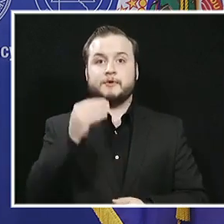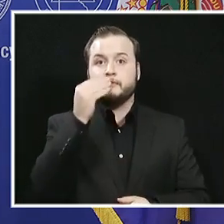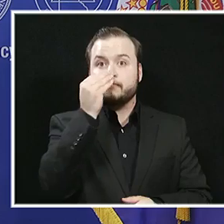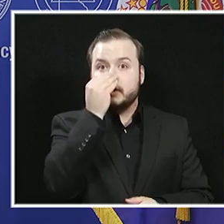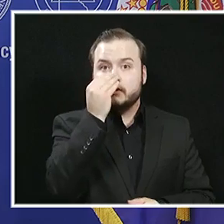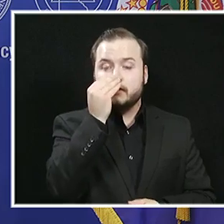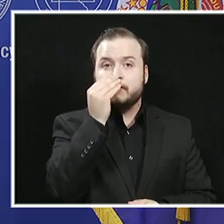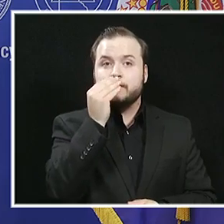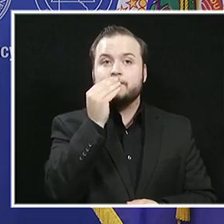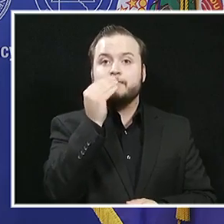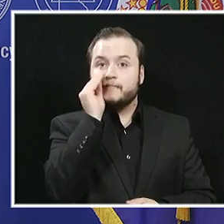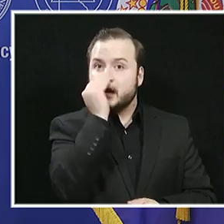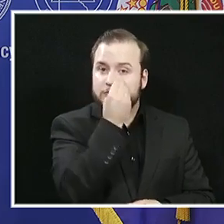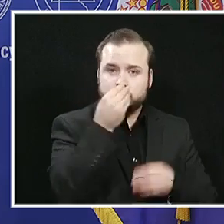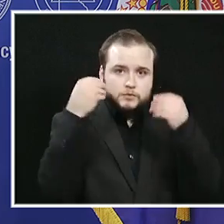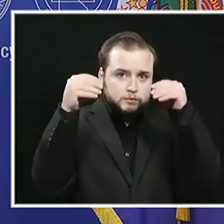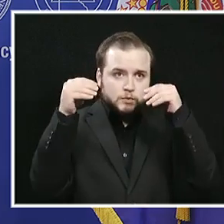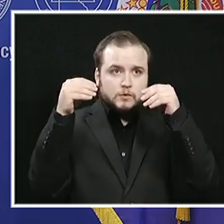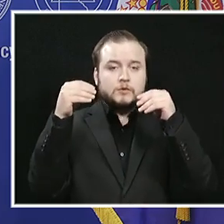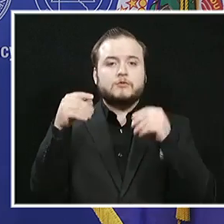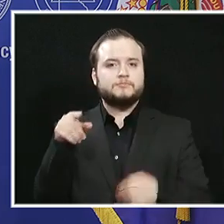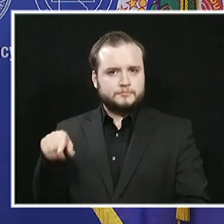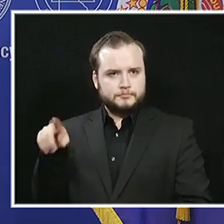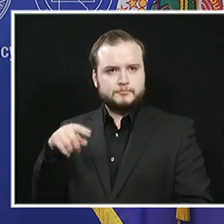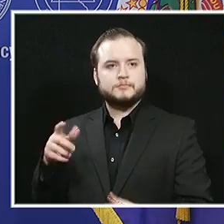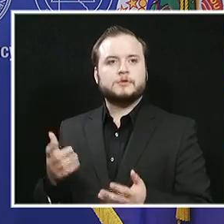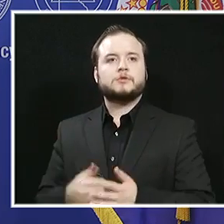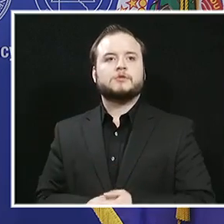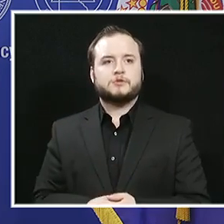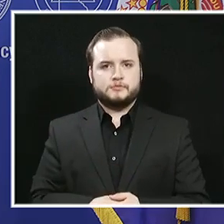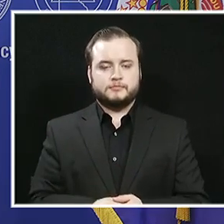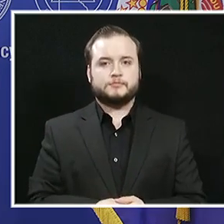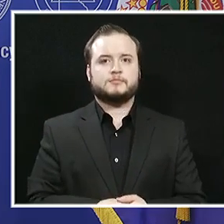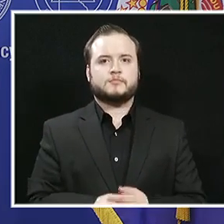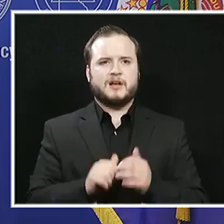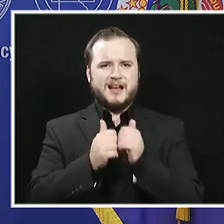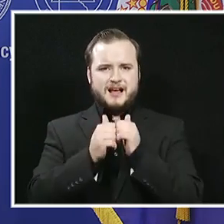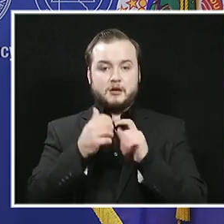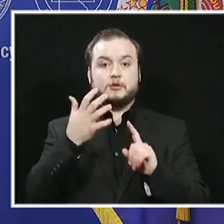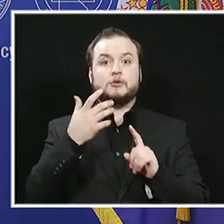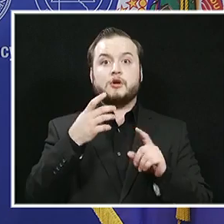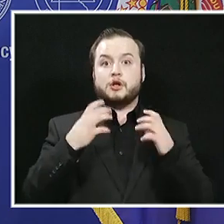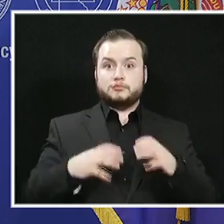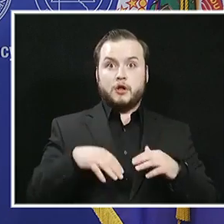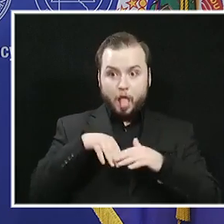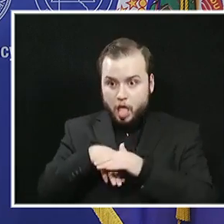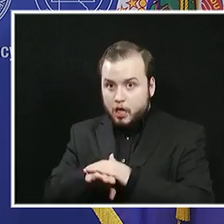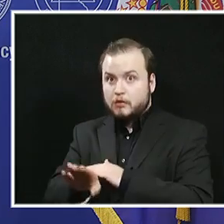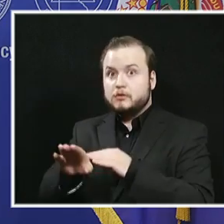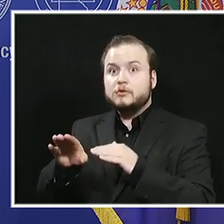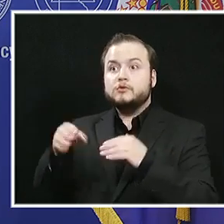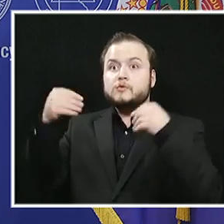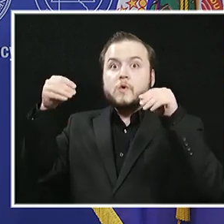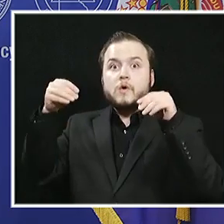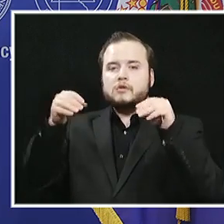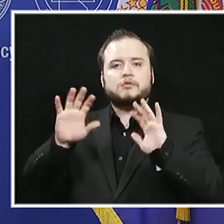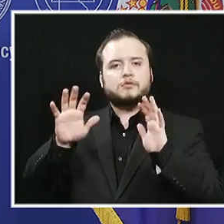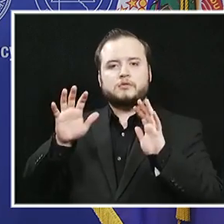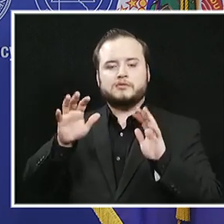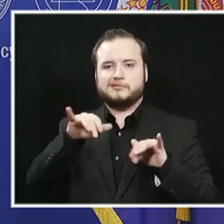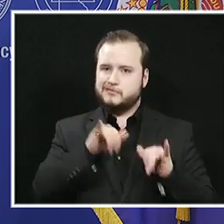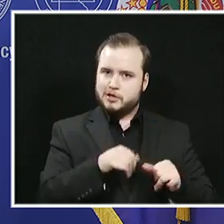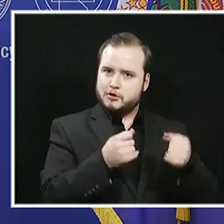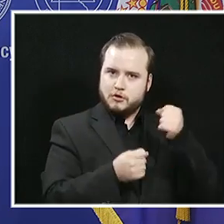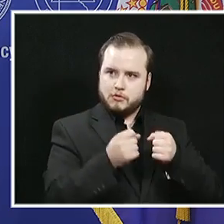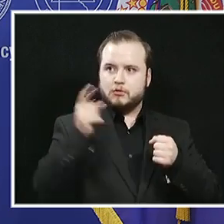right. Under no circumstances can customers enter a business when they are there to pick something up. In every case possible, we ask that they stay in their cars.